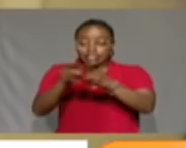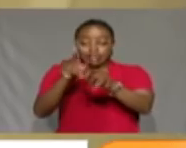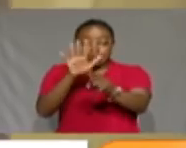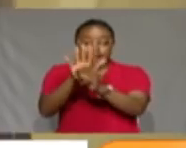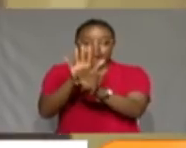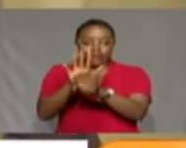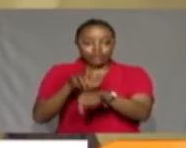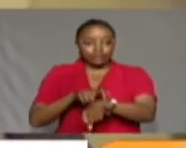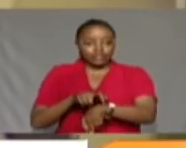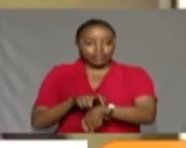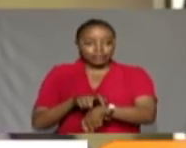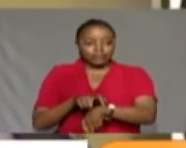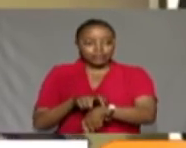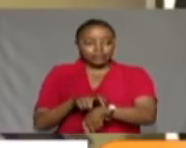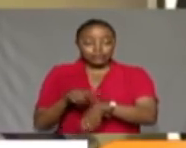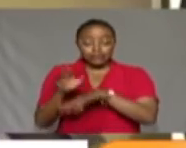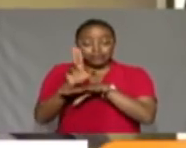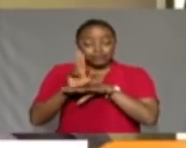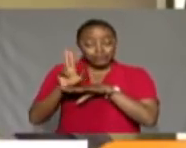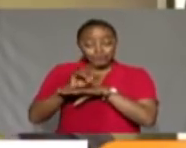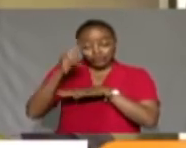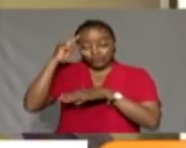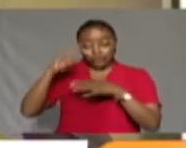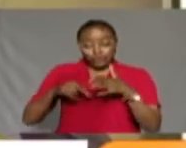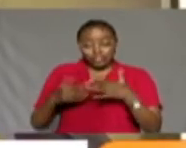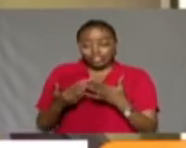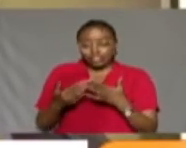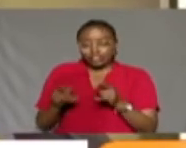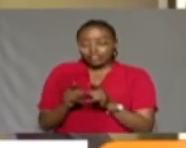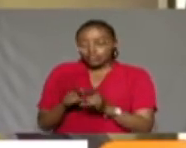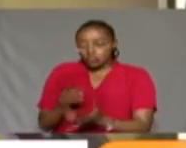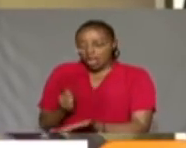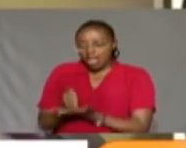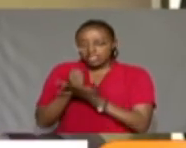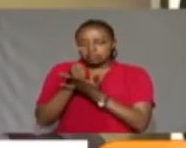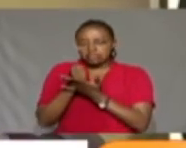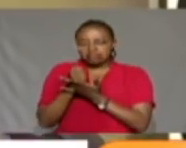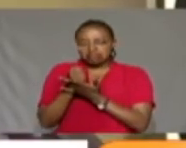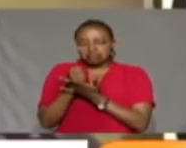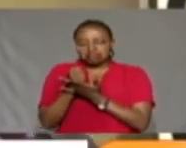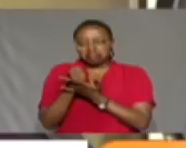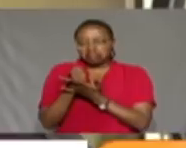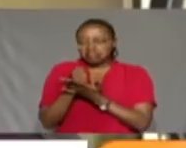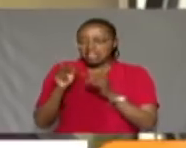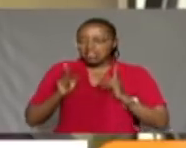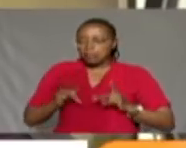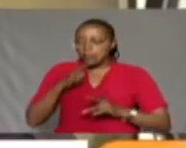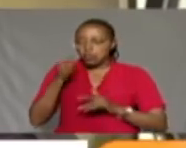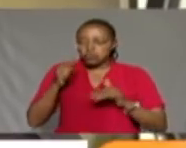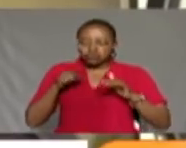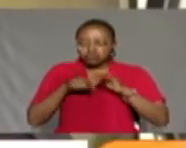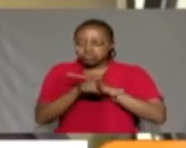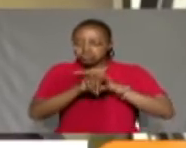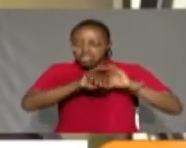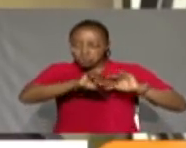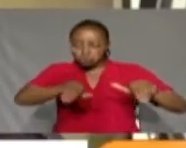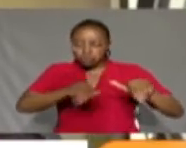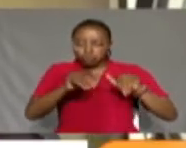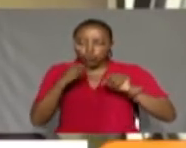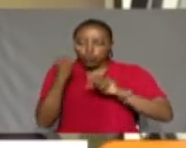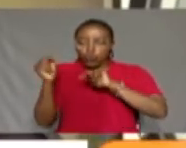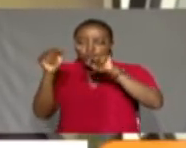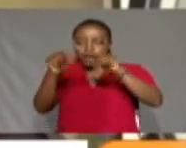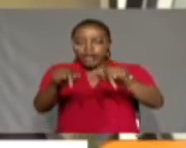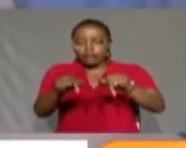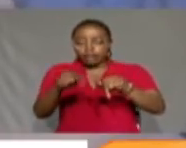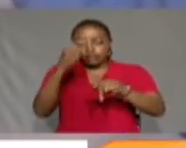time, we use it for civil aid of the civilian divers who come here